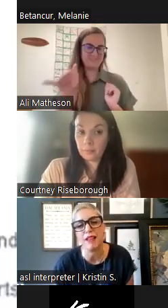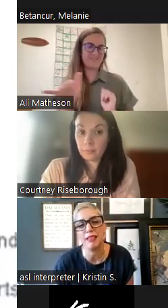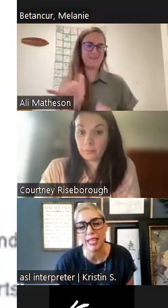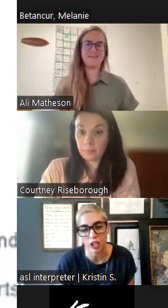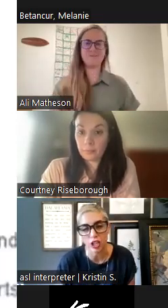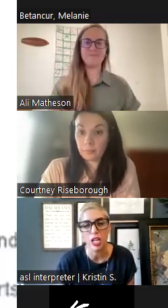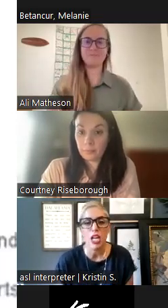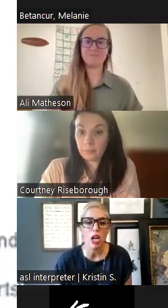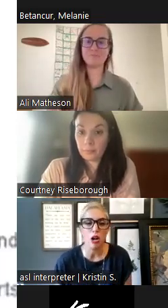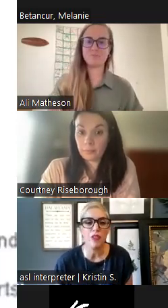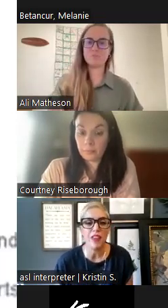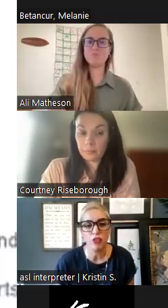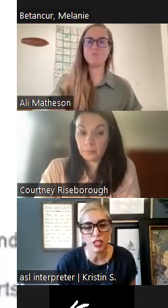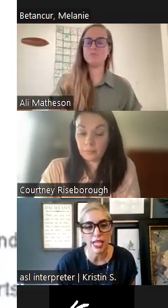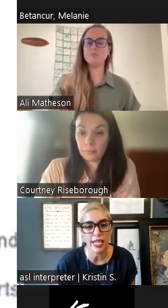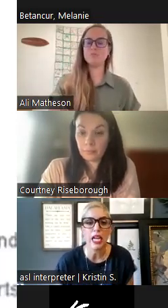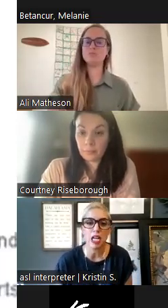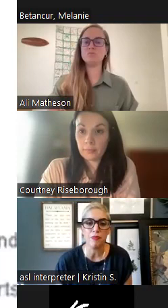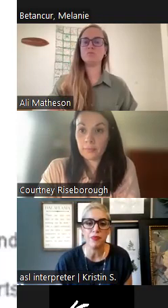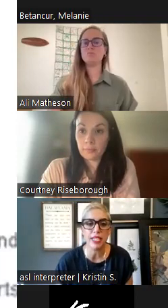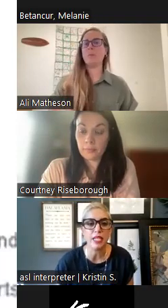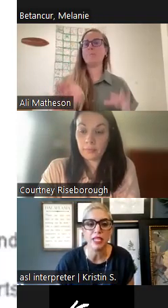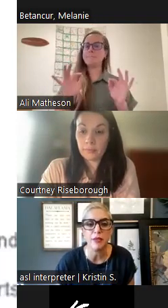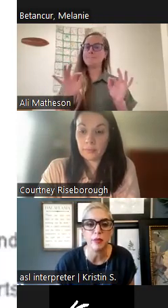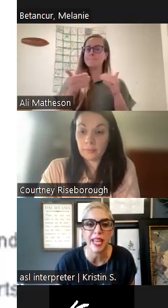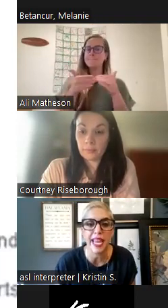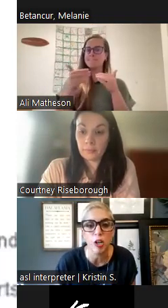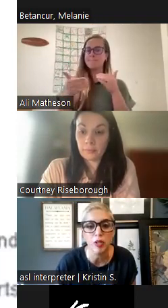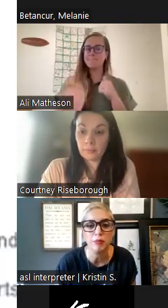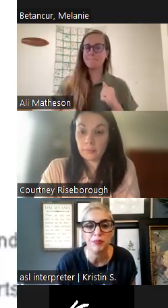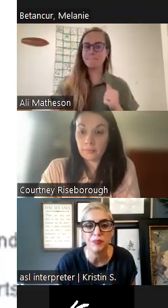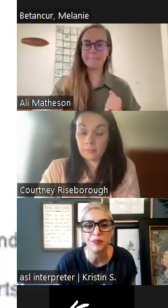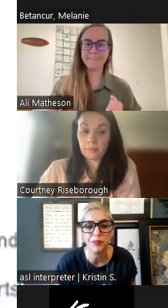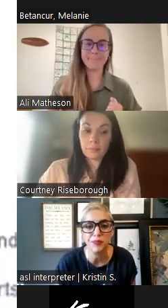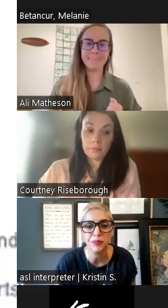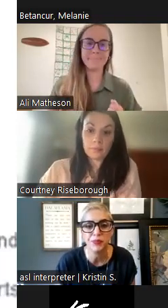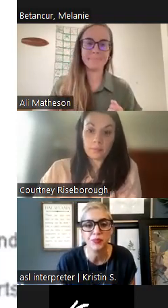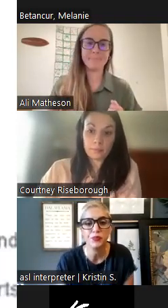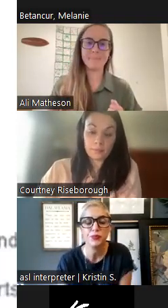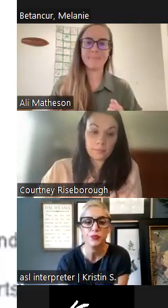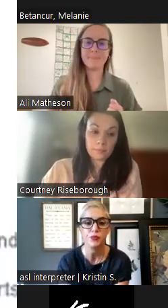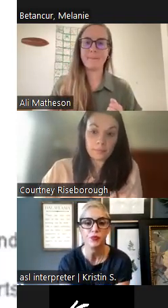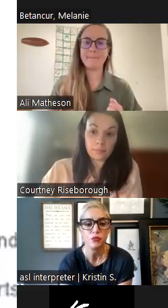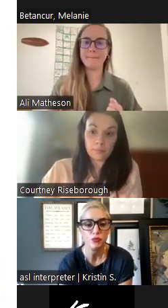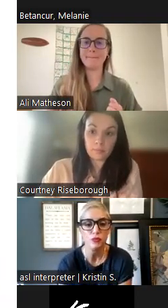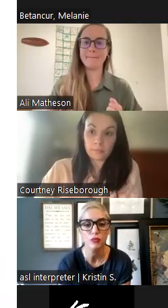more about that later, what that looks like. It can impede them from getting help.